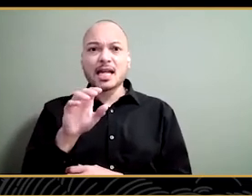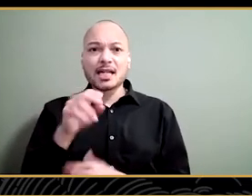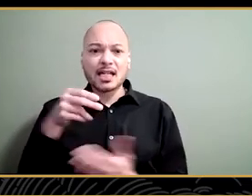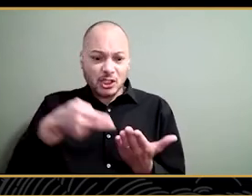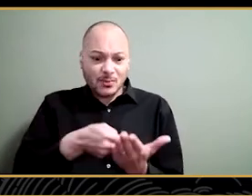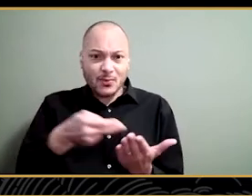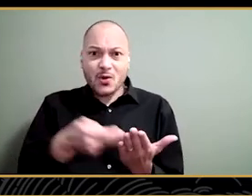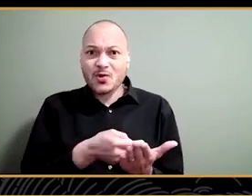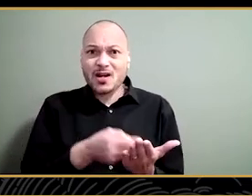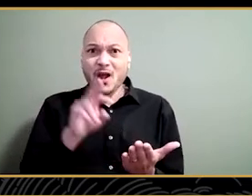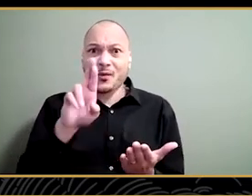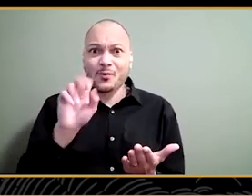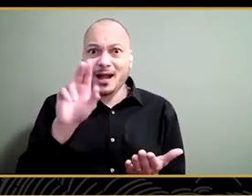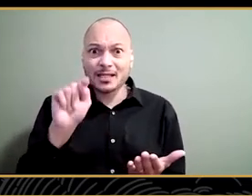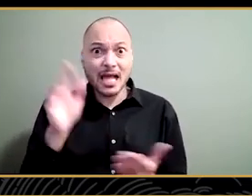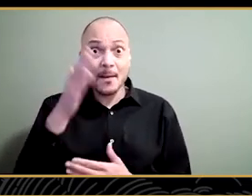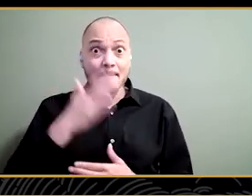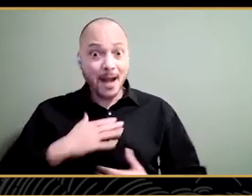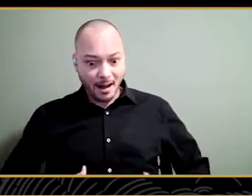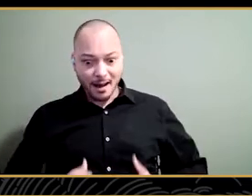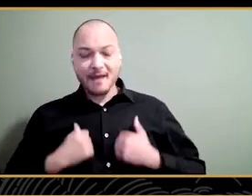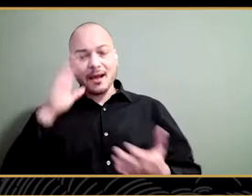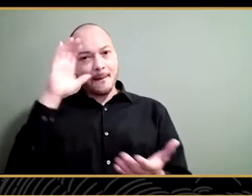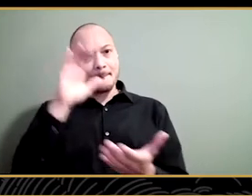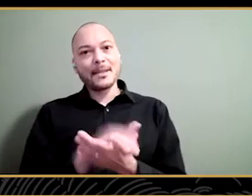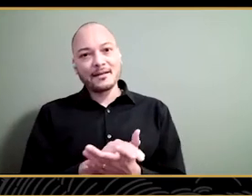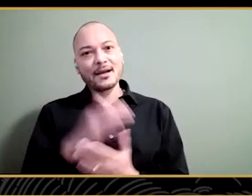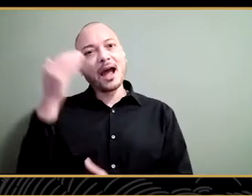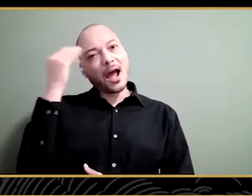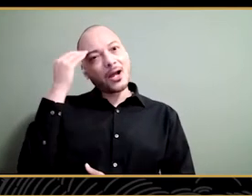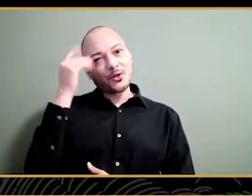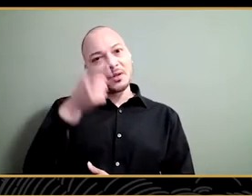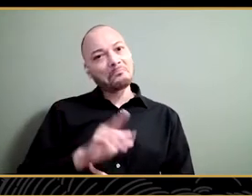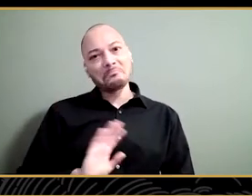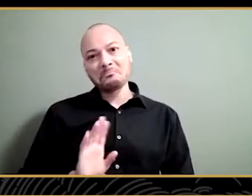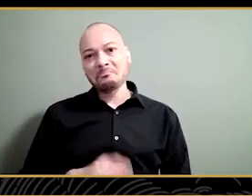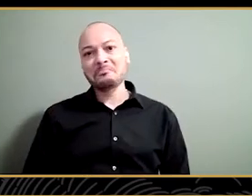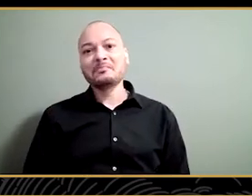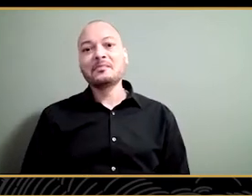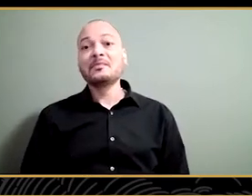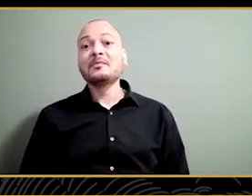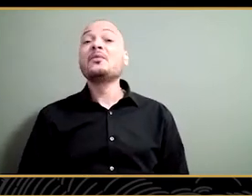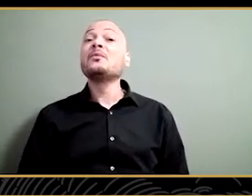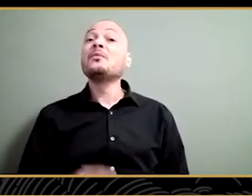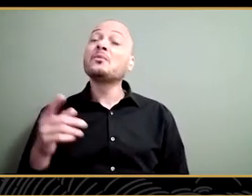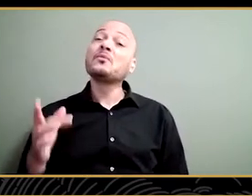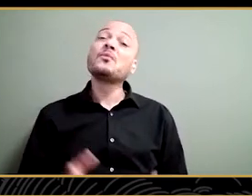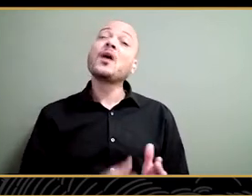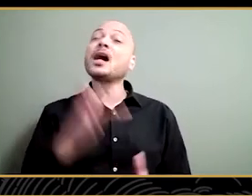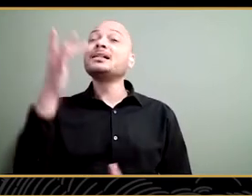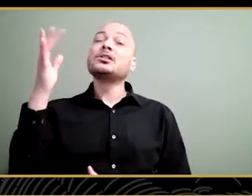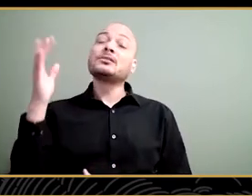Never in my life did I believe I knew him. Once, in a fit of rage,